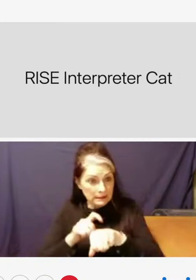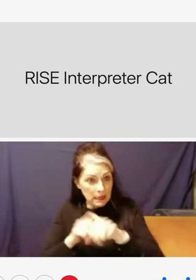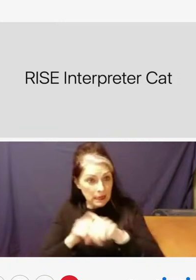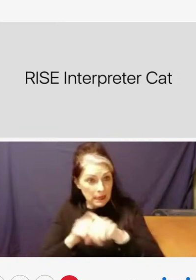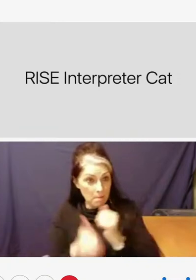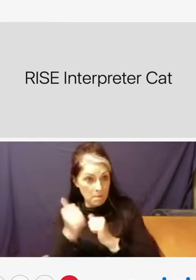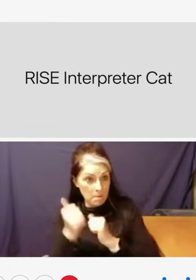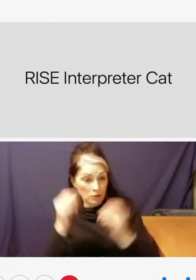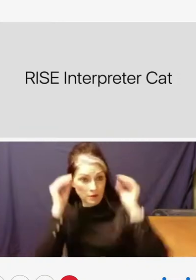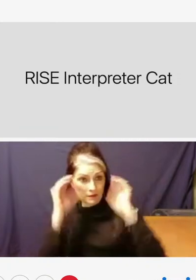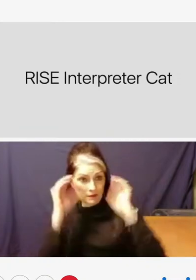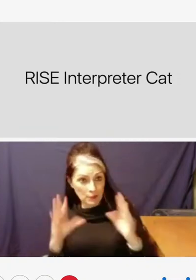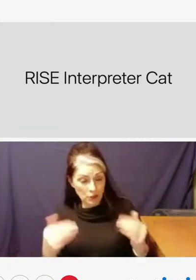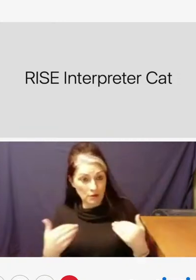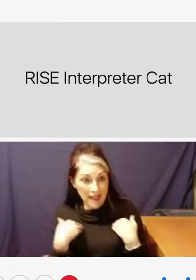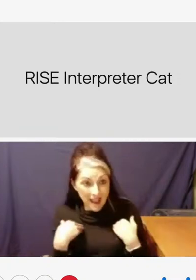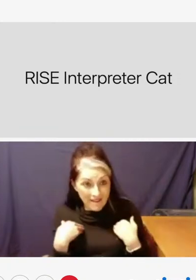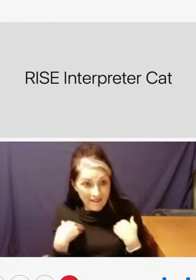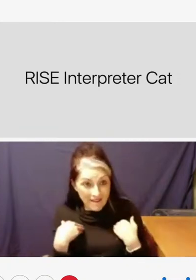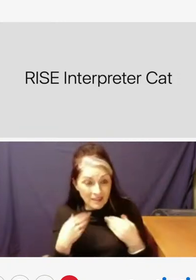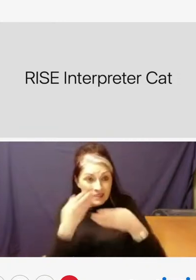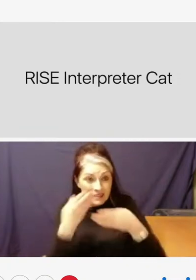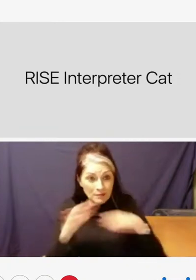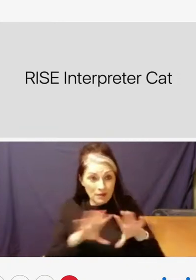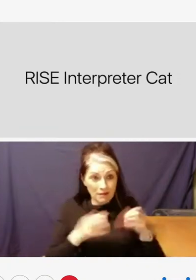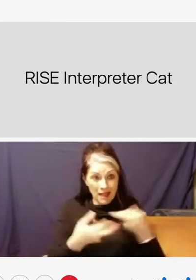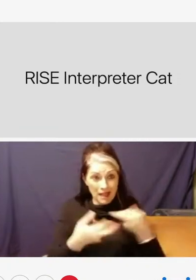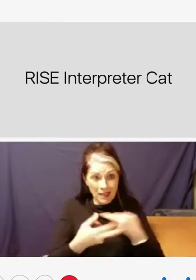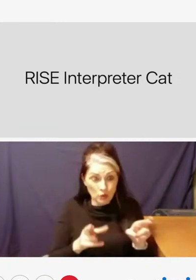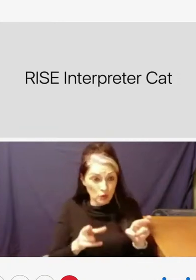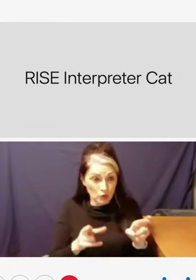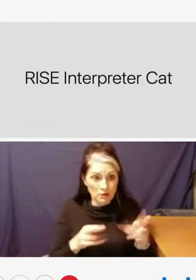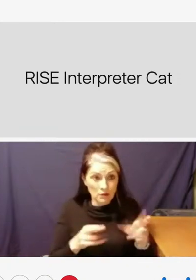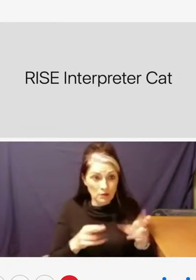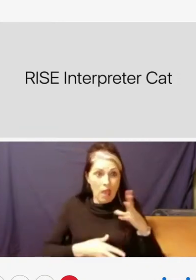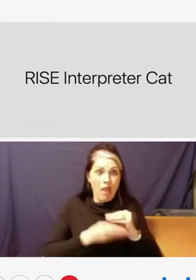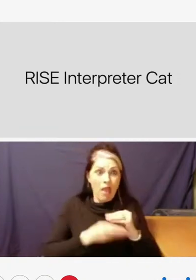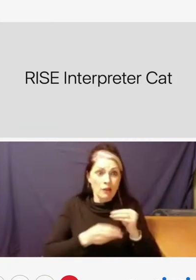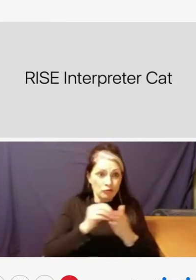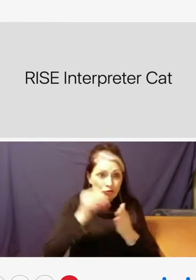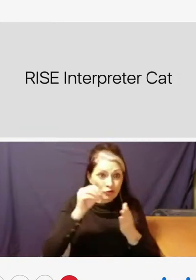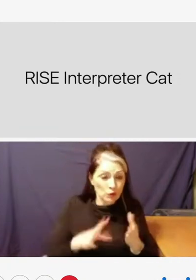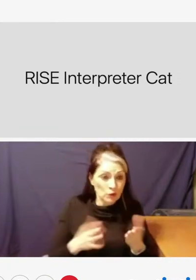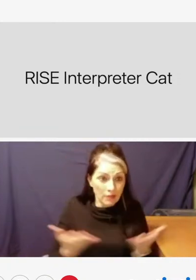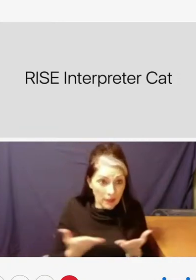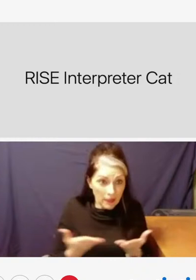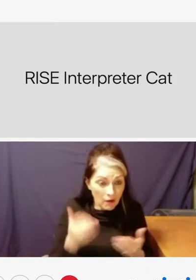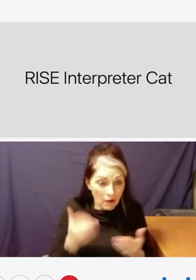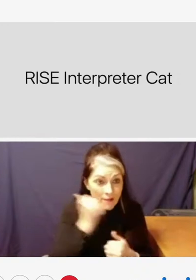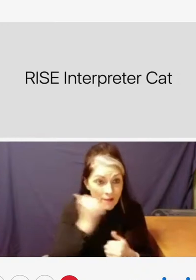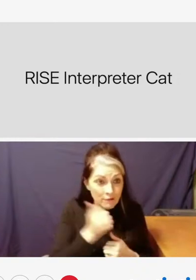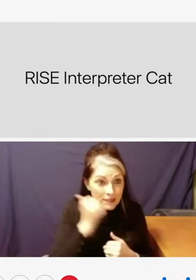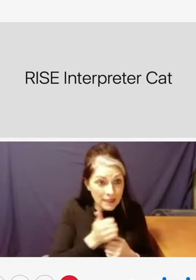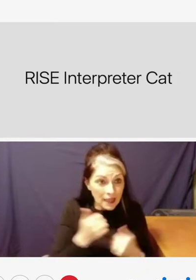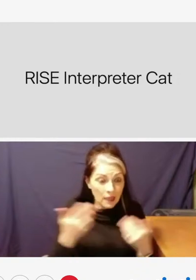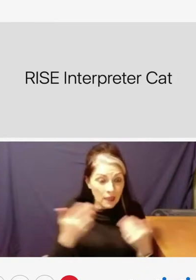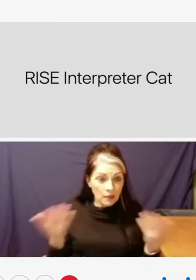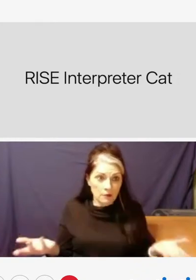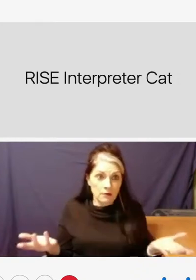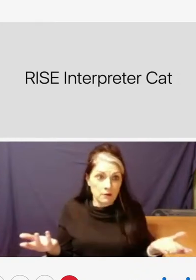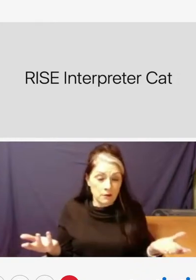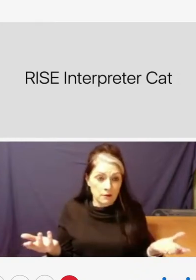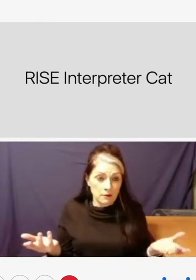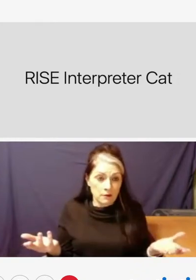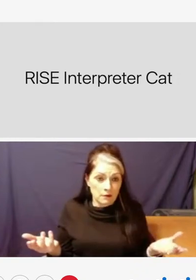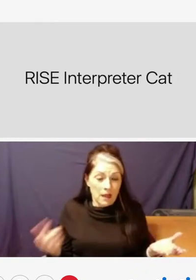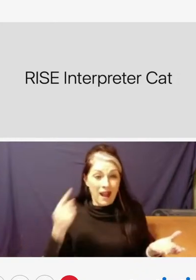split classrooms and they have extra student students in the class daily so um I think I kind of alluded